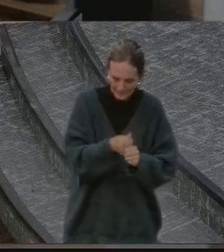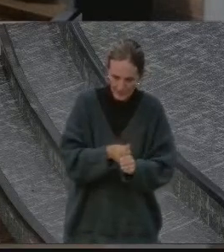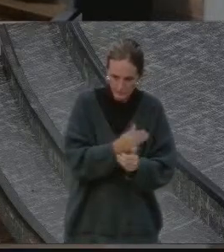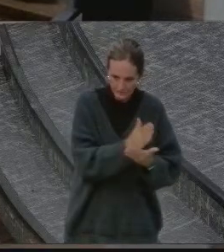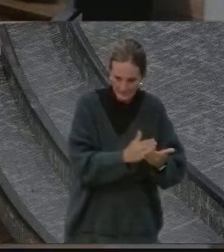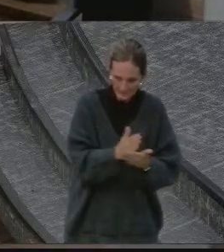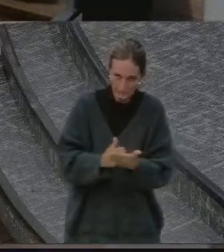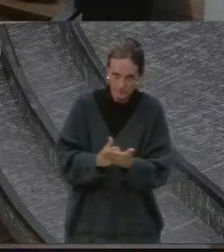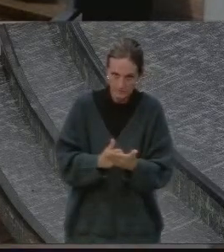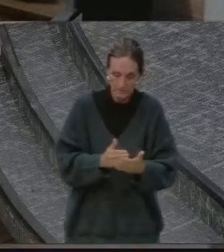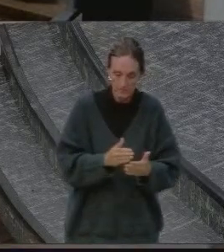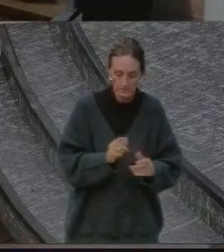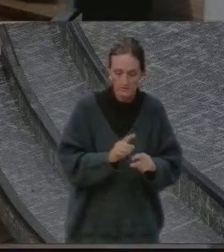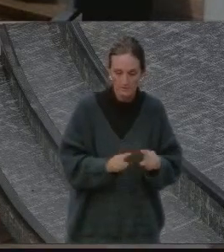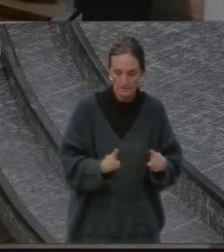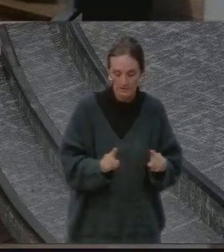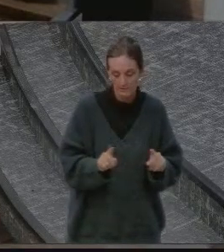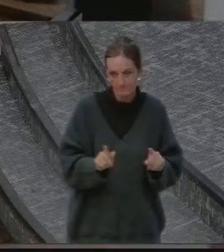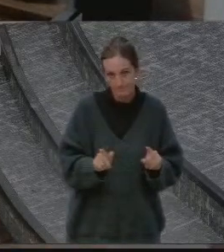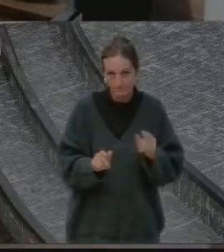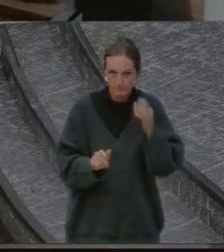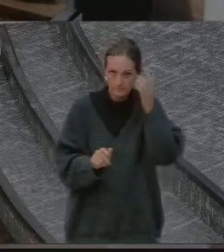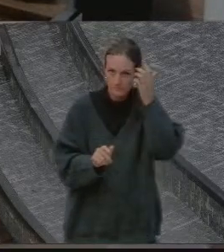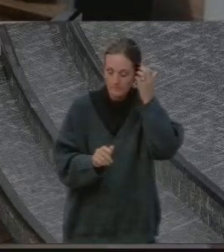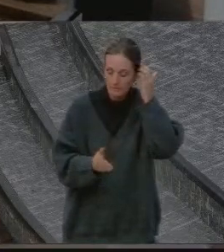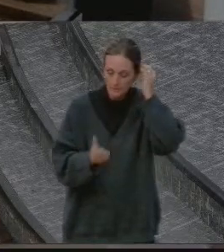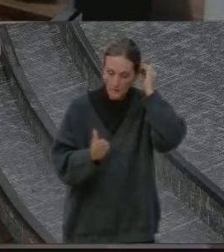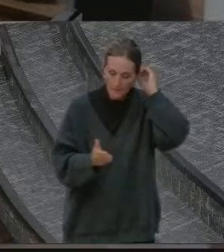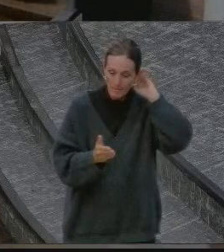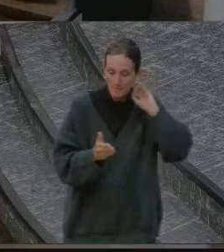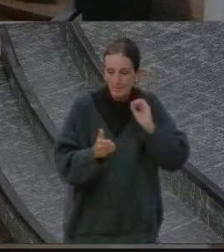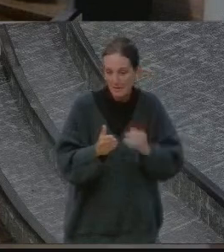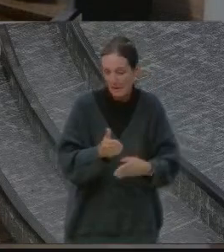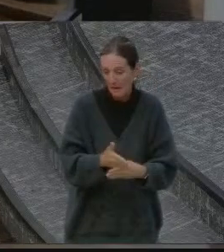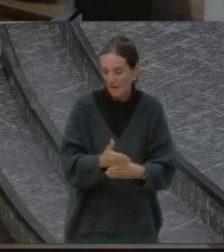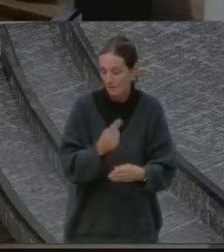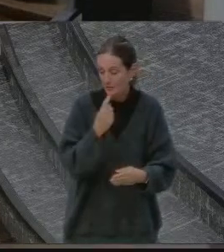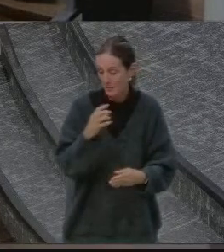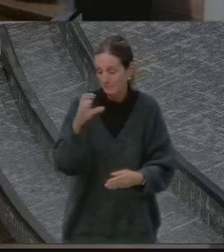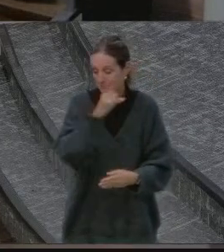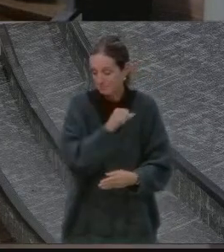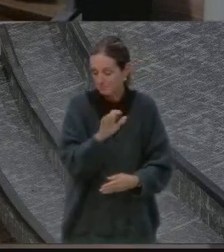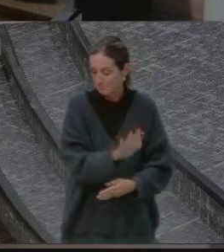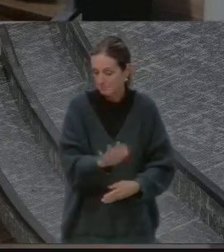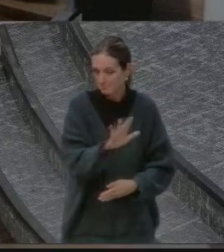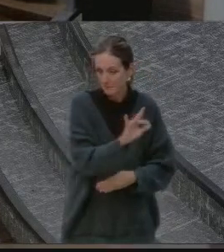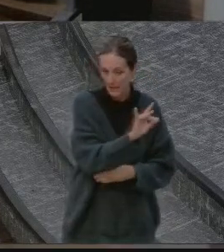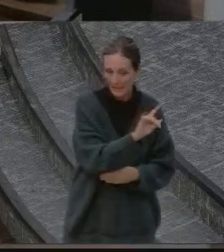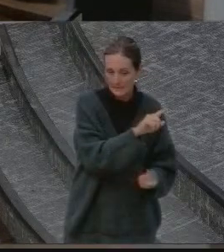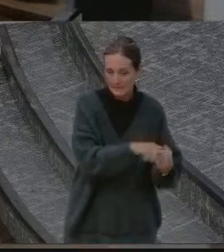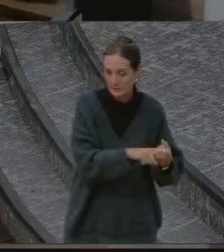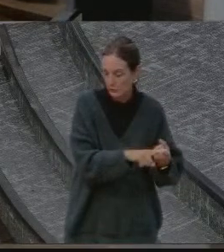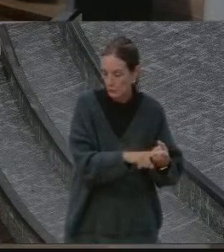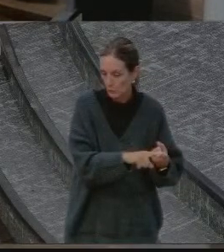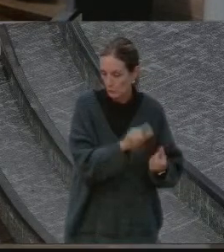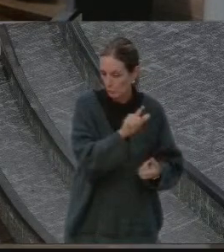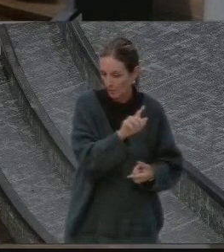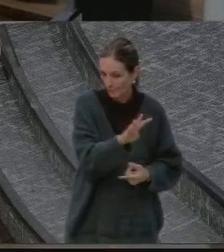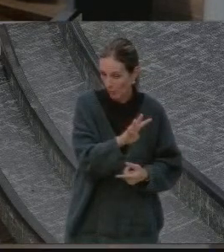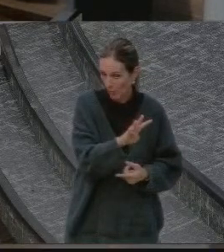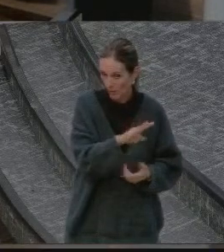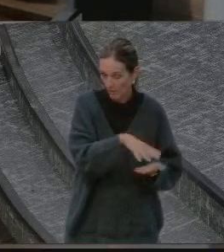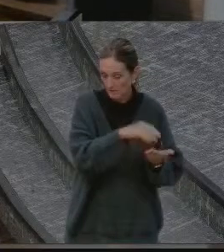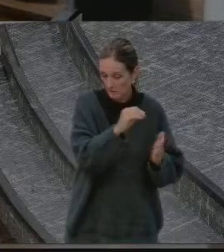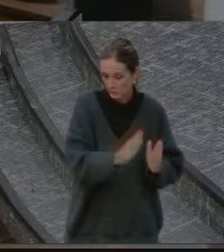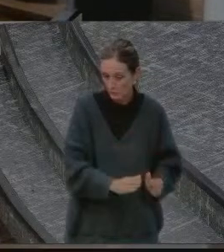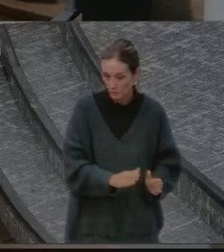those right now, but probably on average, I would say anywhere from 18 to 24 students are